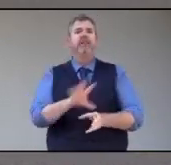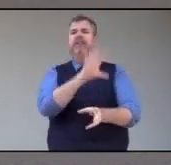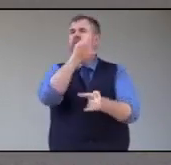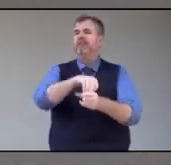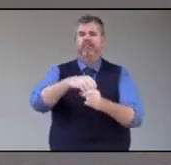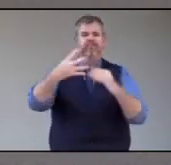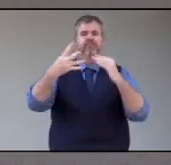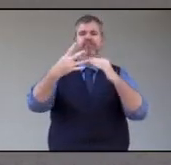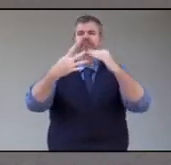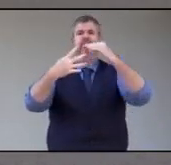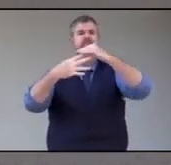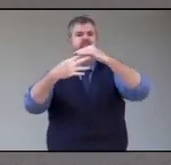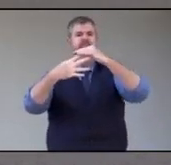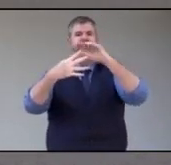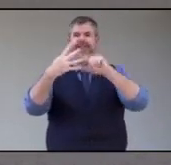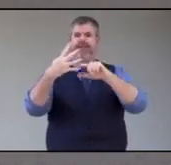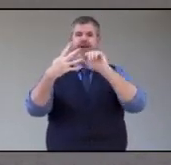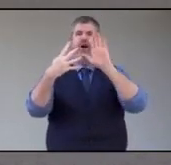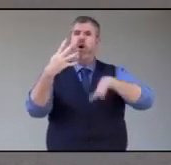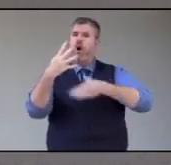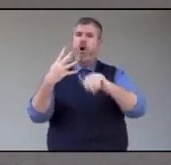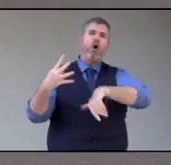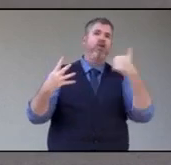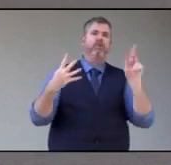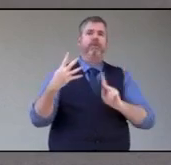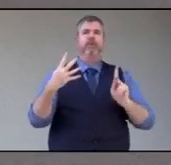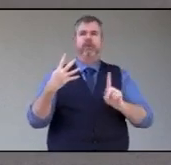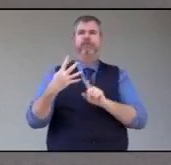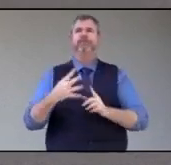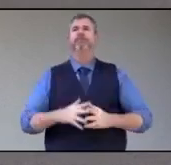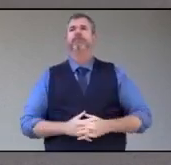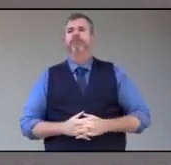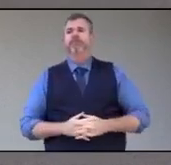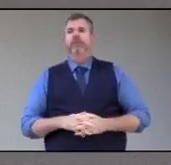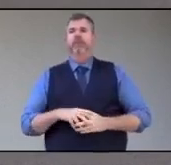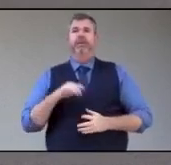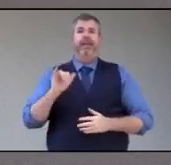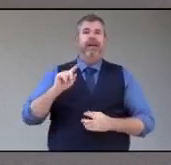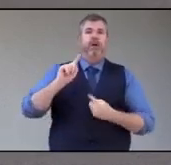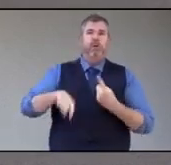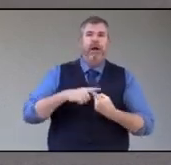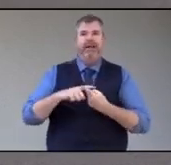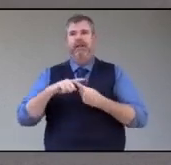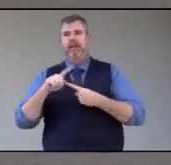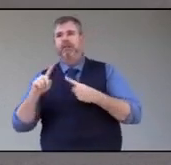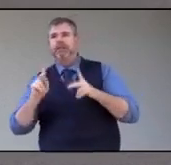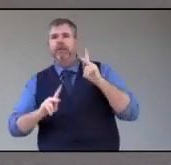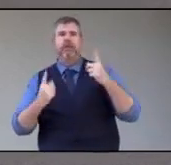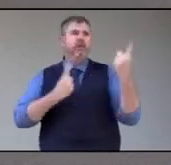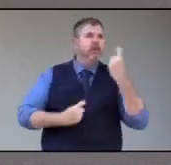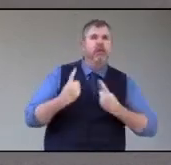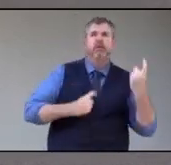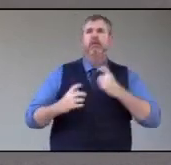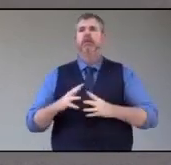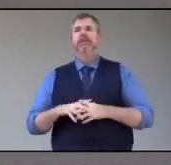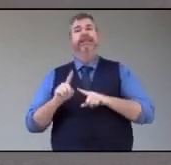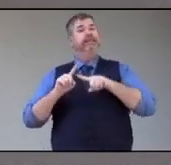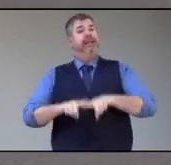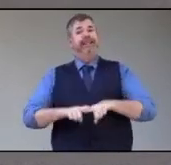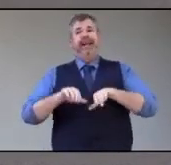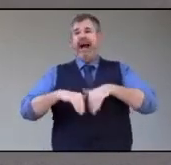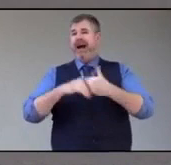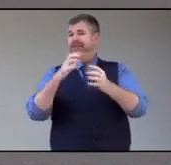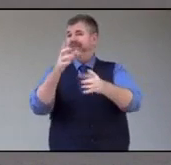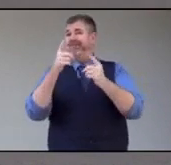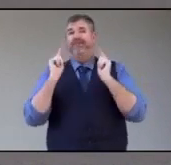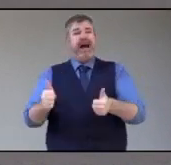how long will it take you to get through those phases? When will we get to 1B? When will we get to 1C? It depends on how quickly we get the vaccines. We